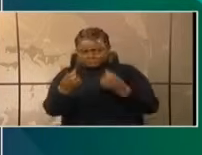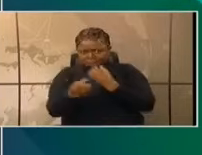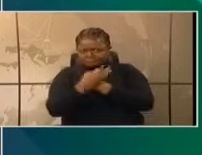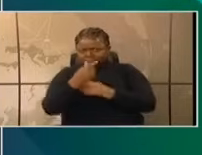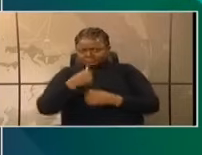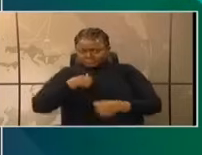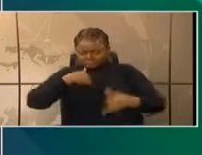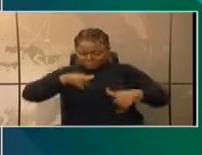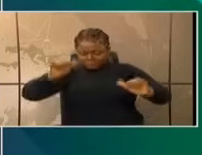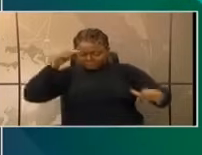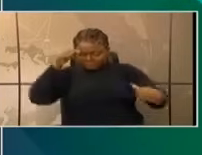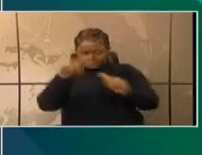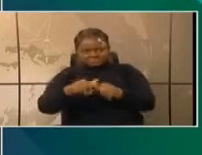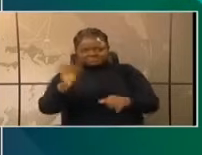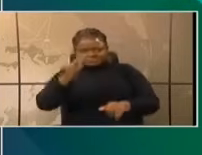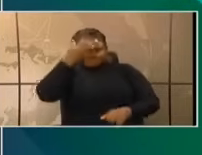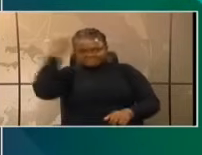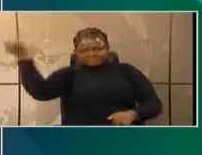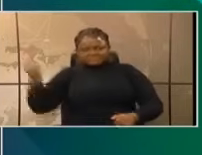le